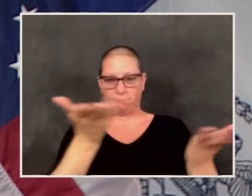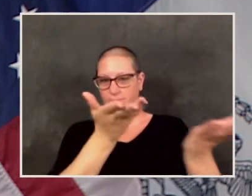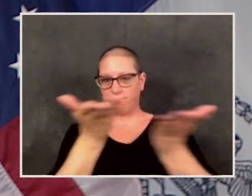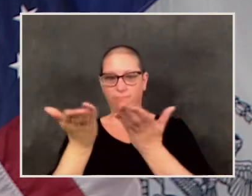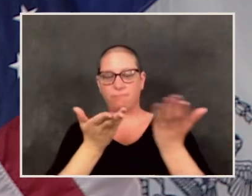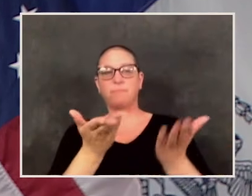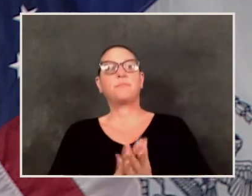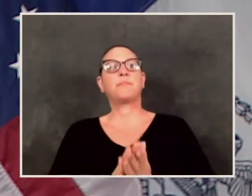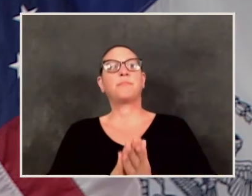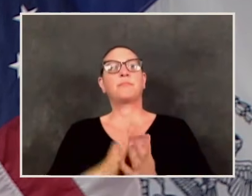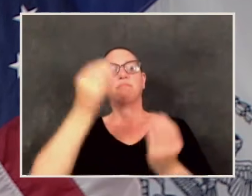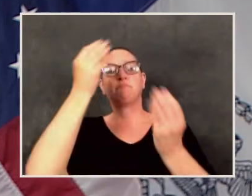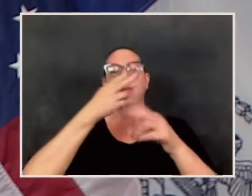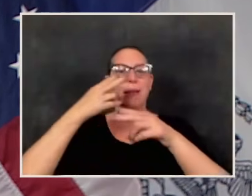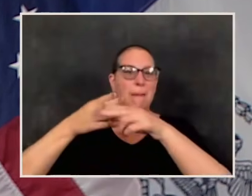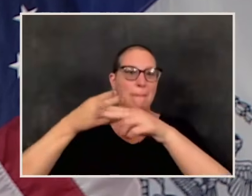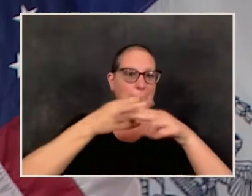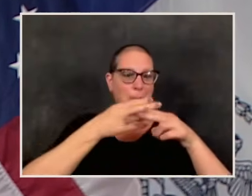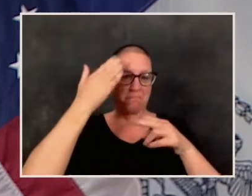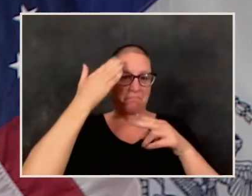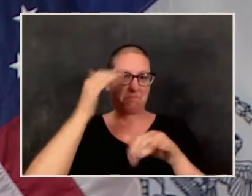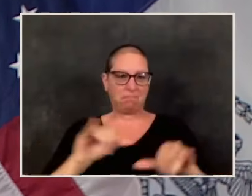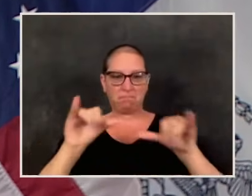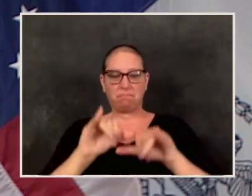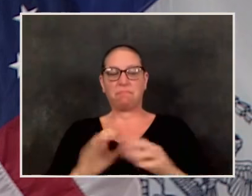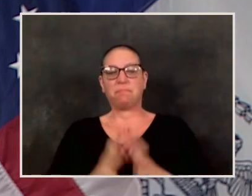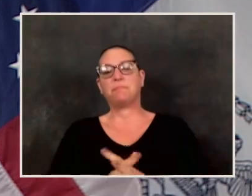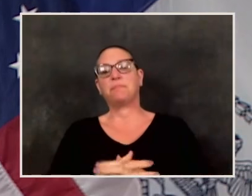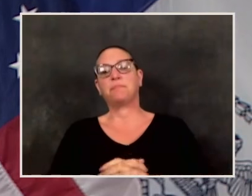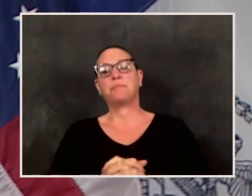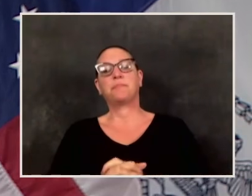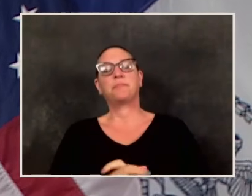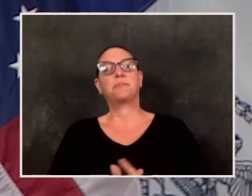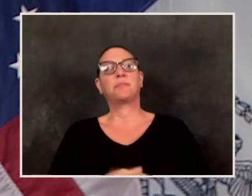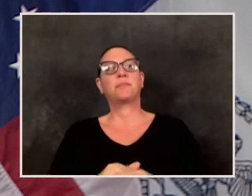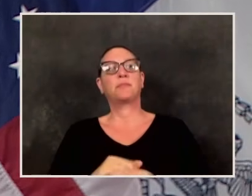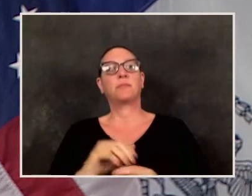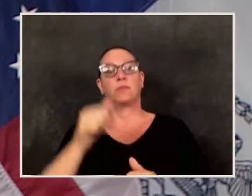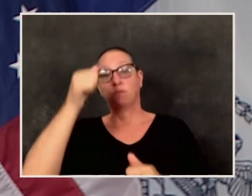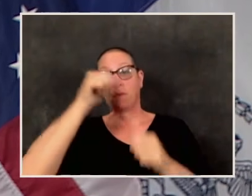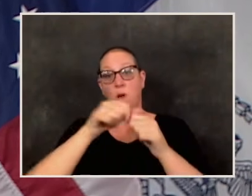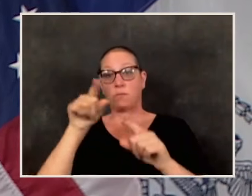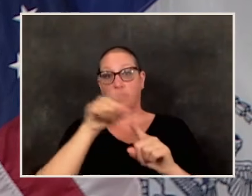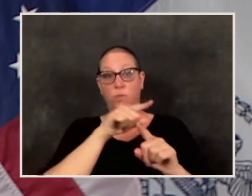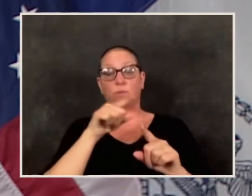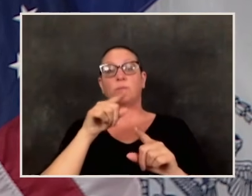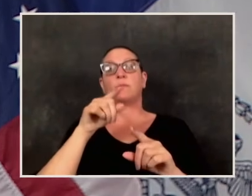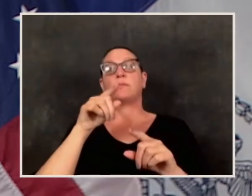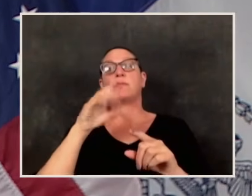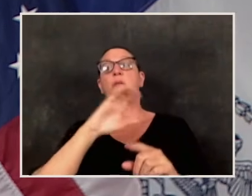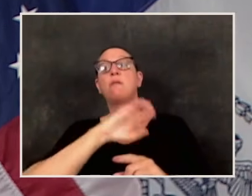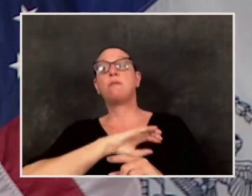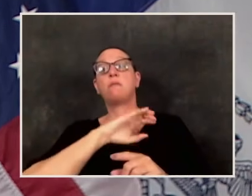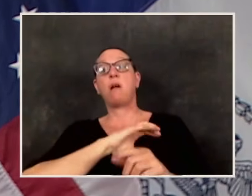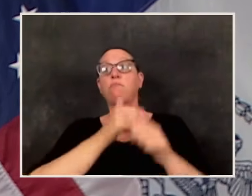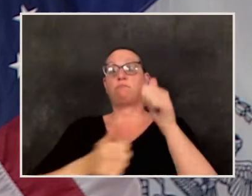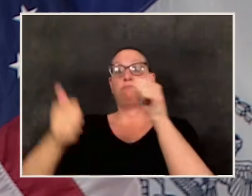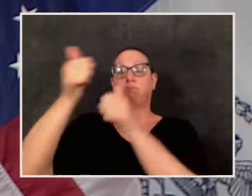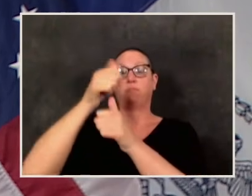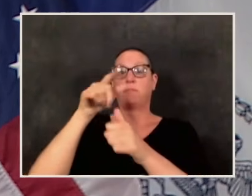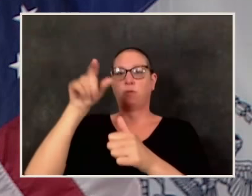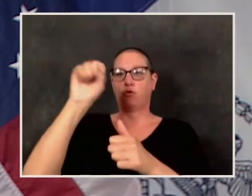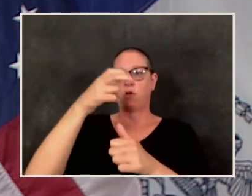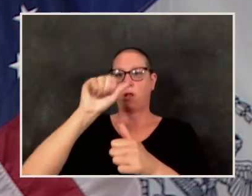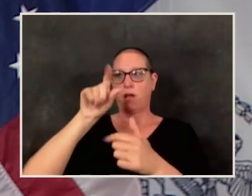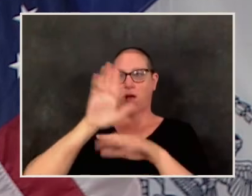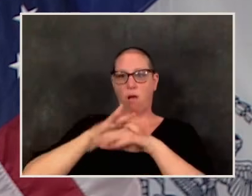journalist. Hi all, just a reminder, we have Police Commissioner Shea, Health Commissioner Barbeau, Social Services Commissioner